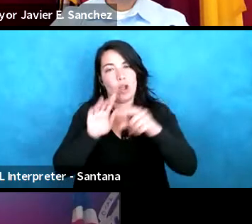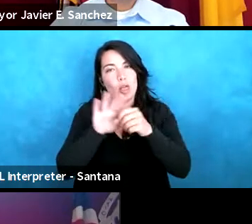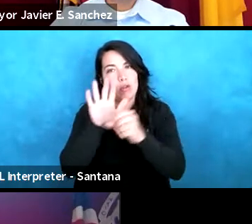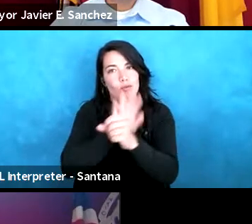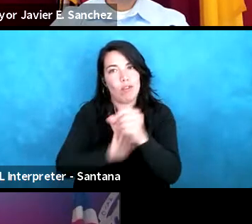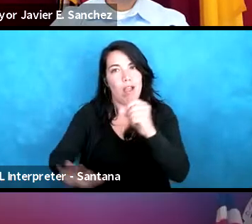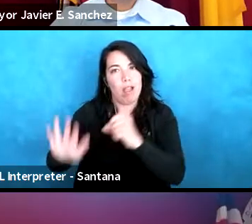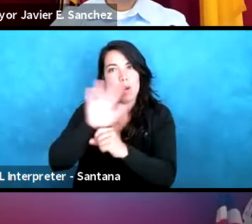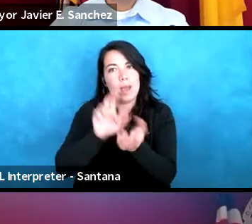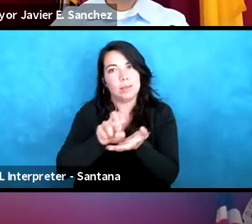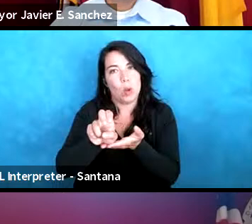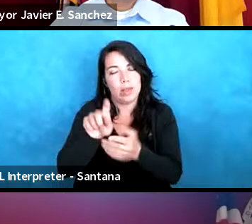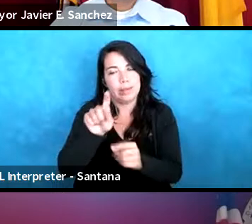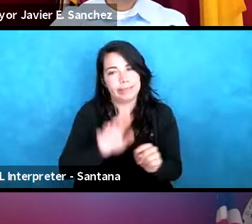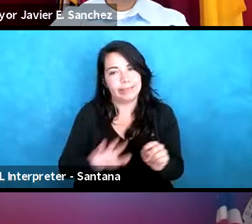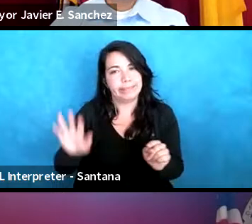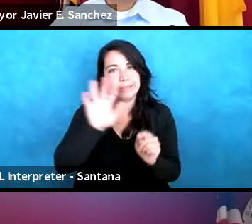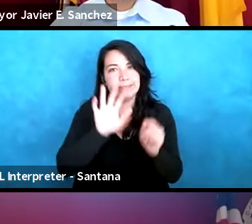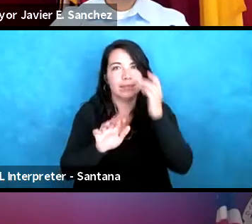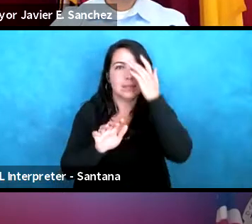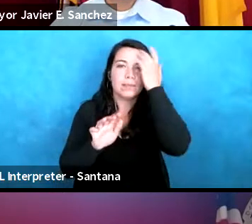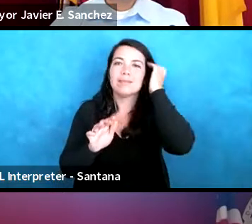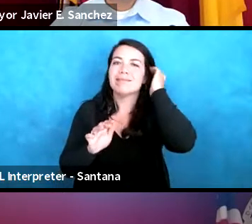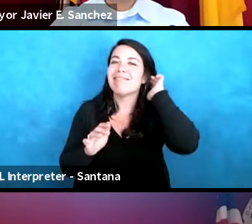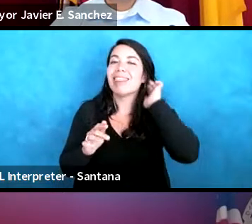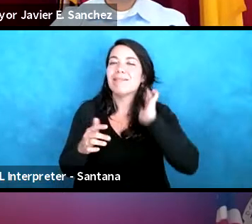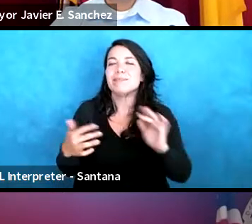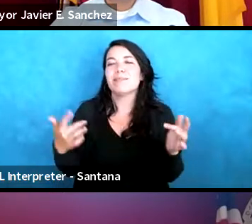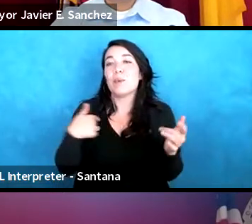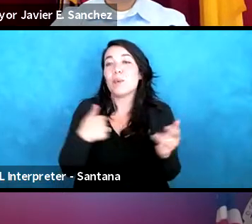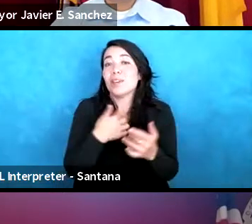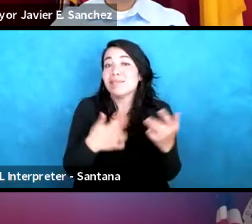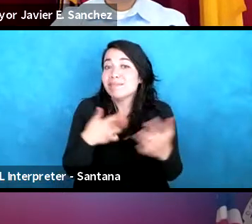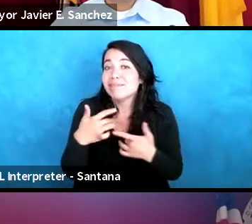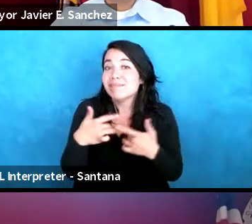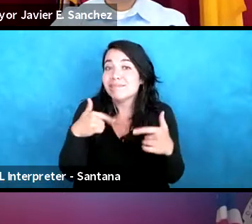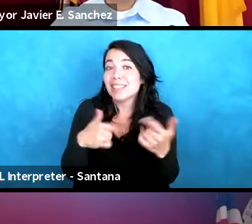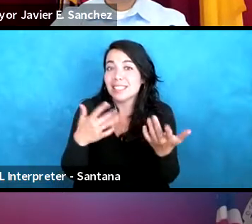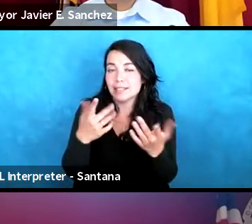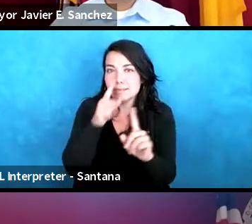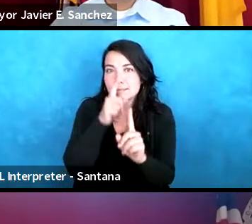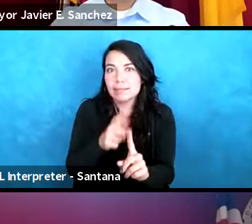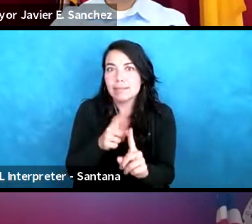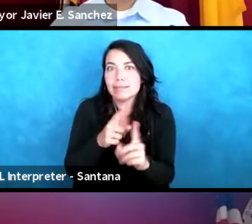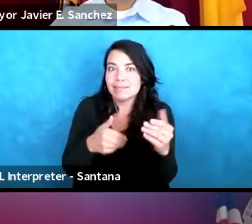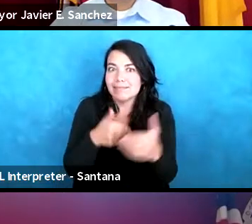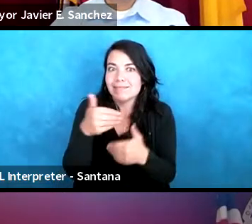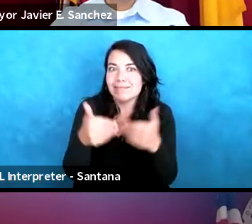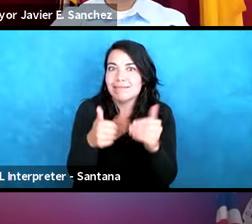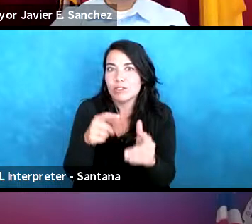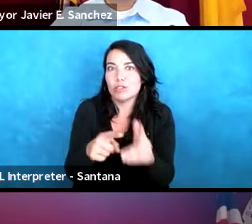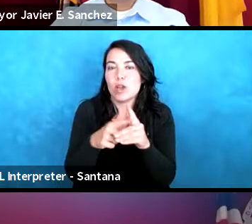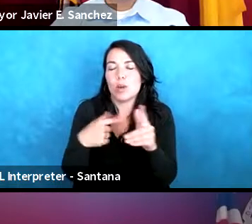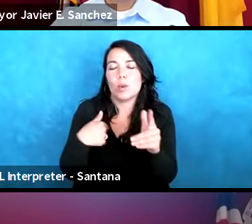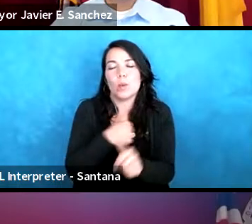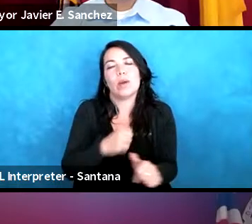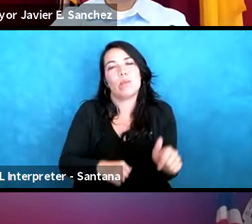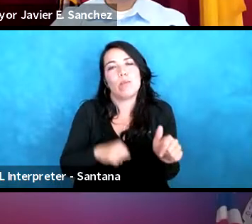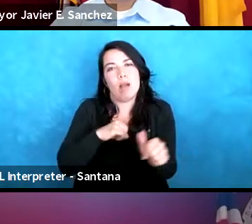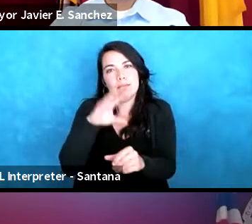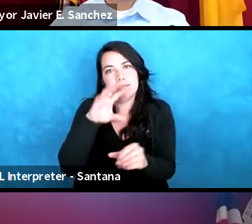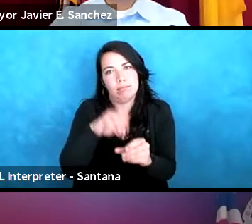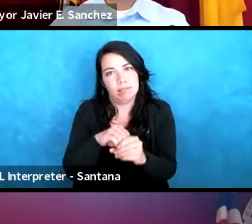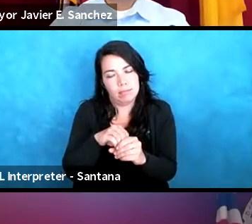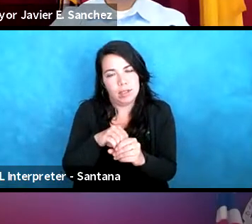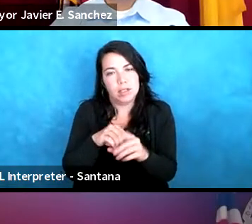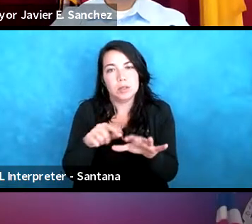underway, and we're proud to be a part of it. So not only as a commissioner do I represent the constituents